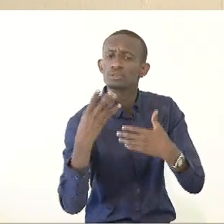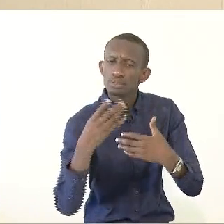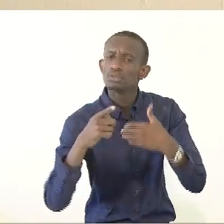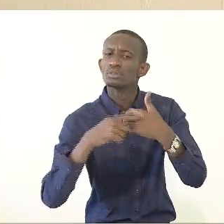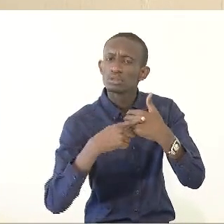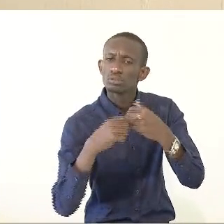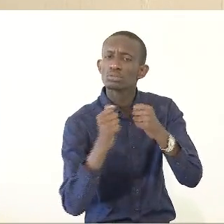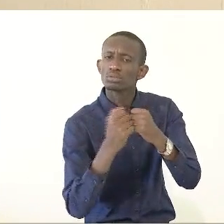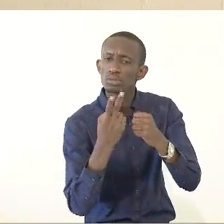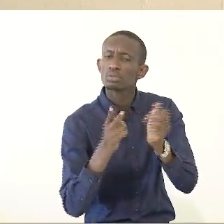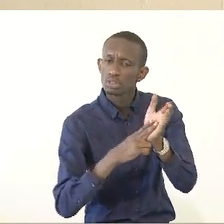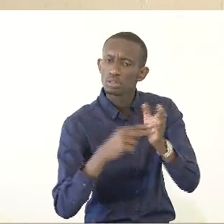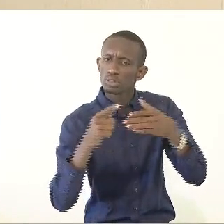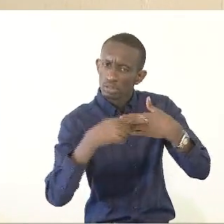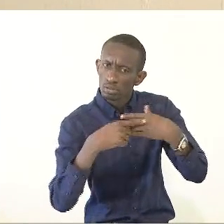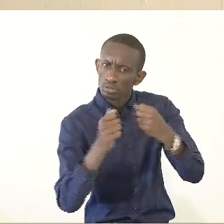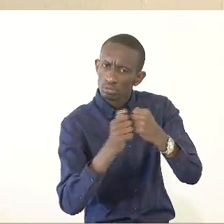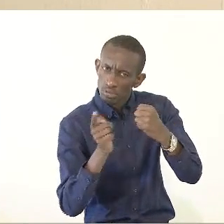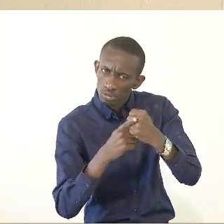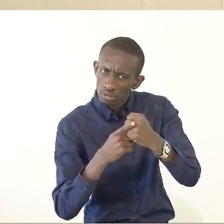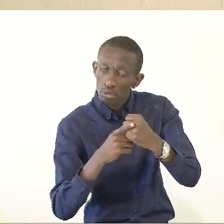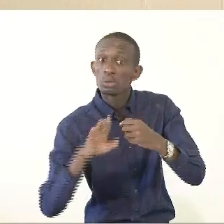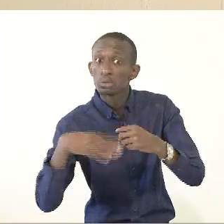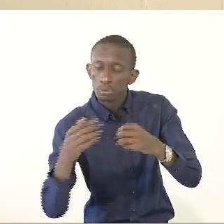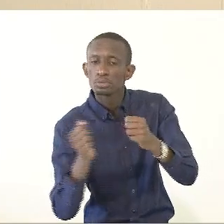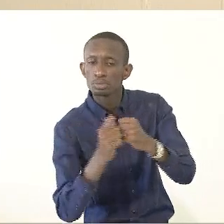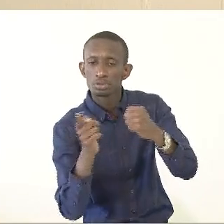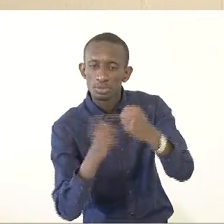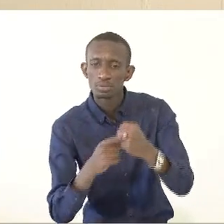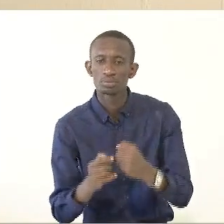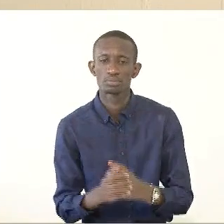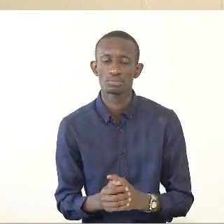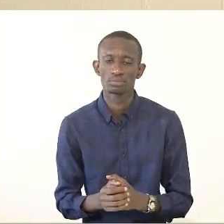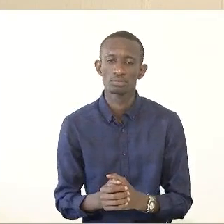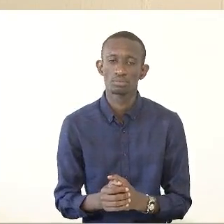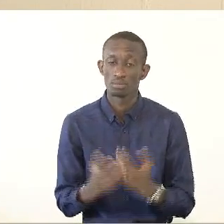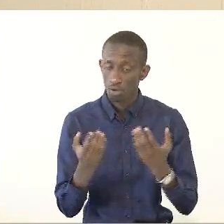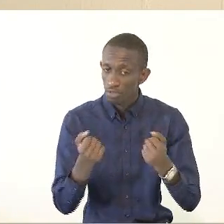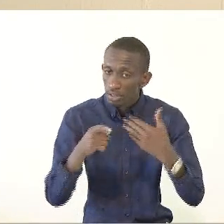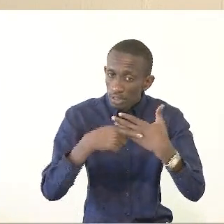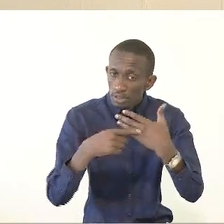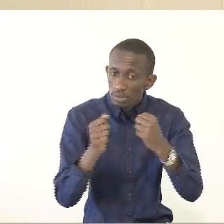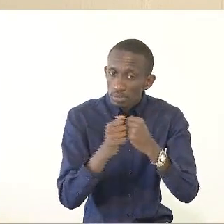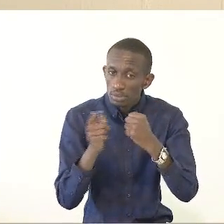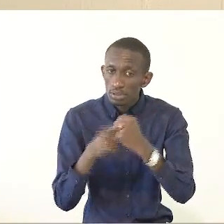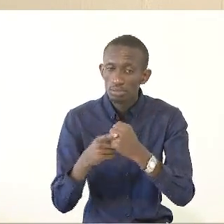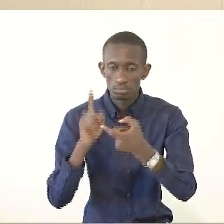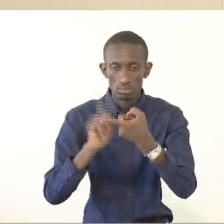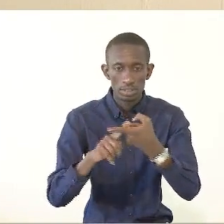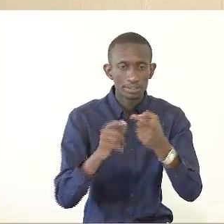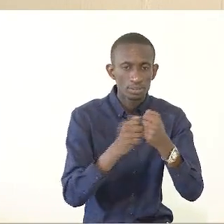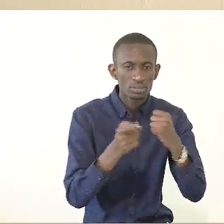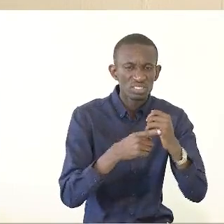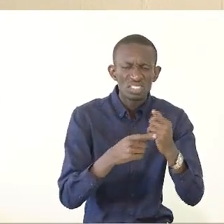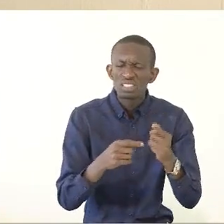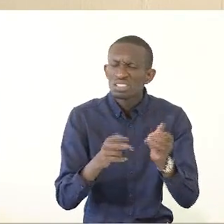is -16, and then 16. You have -16, and plus 16 gives